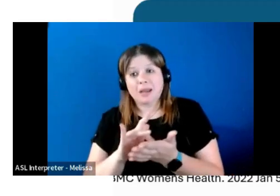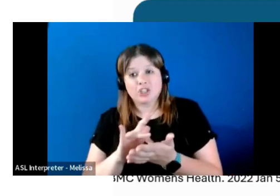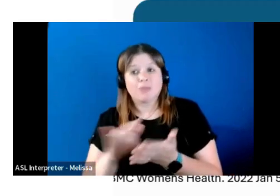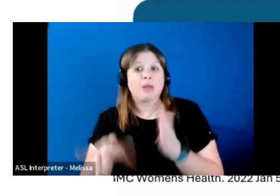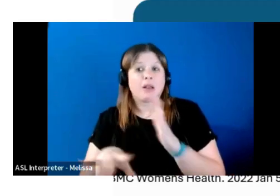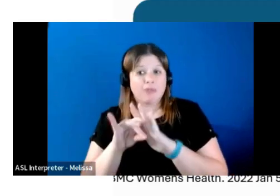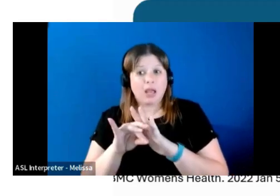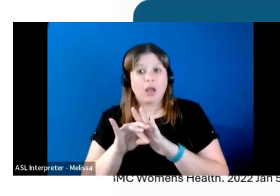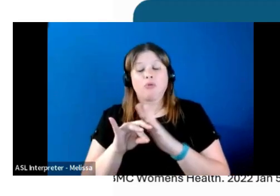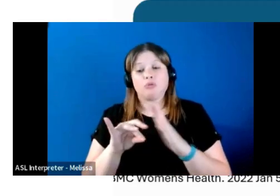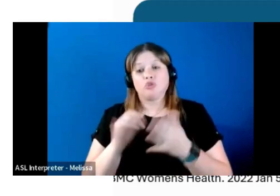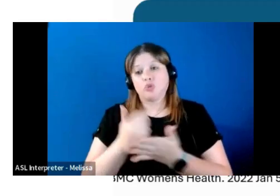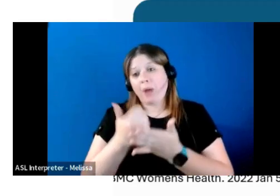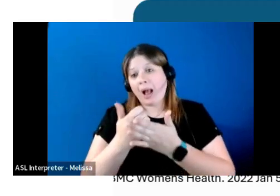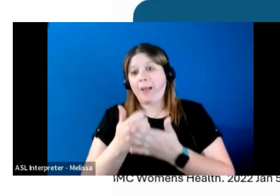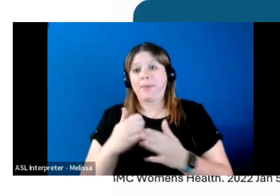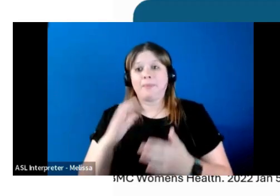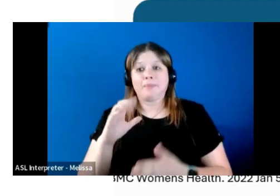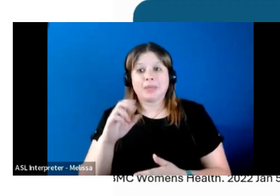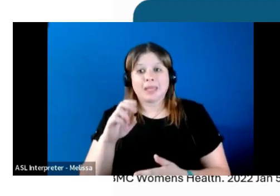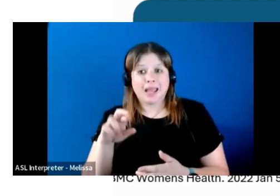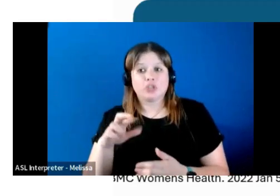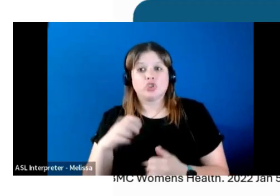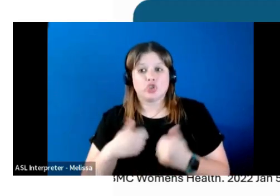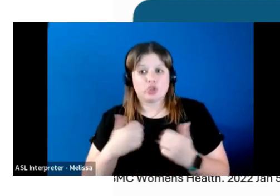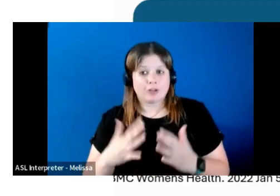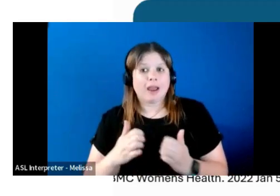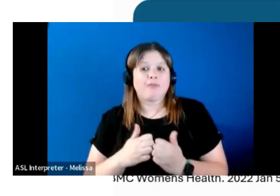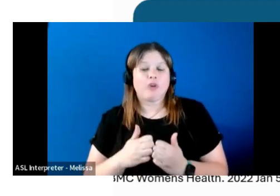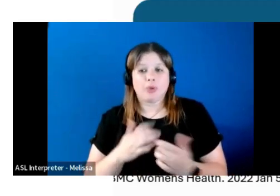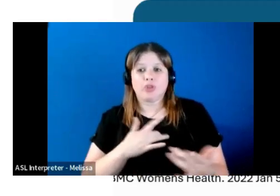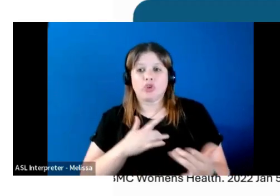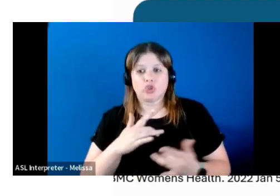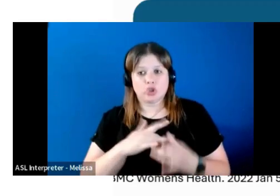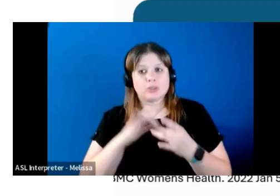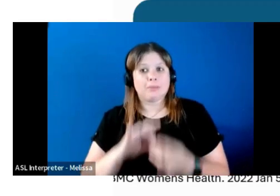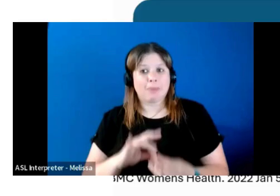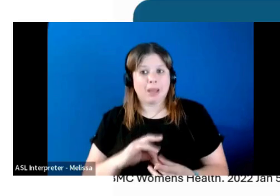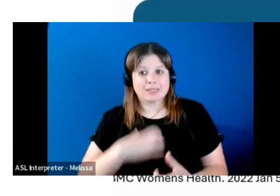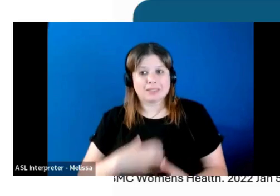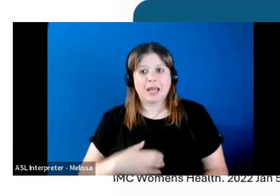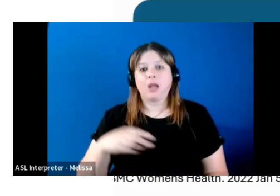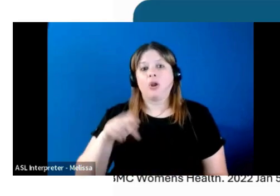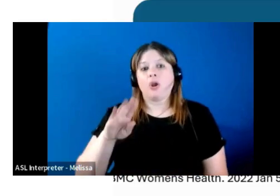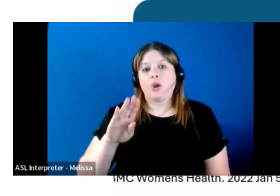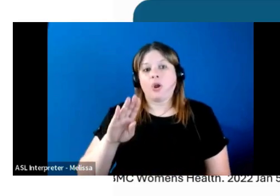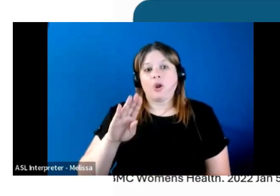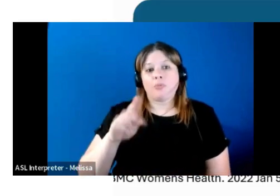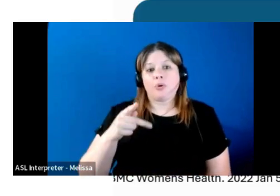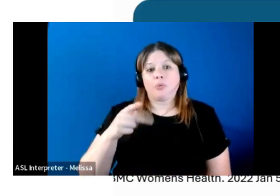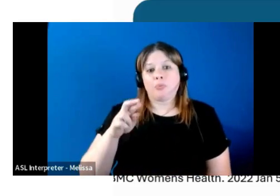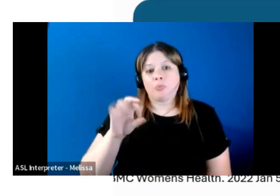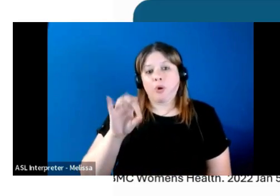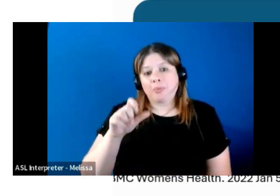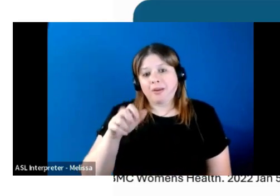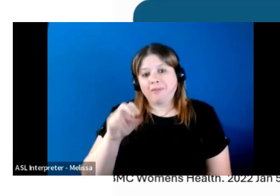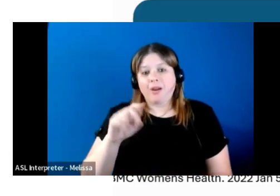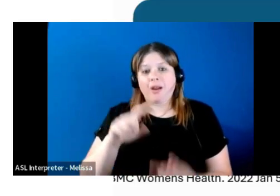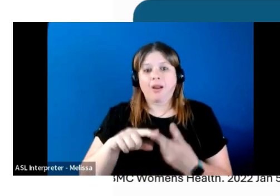cancer survivors with desire concerns. Bupropion, flibanserin,